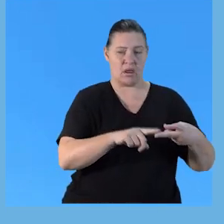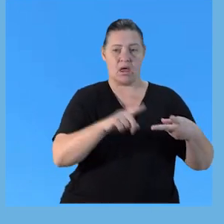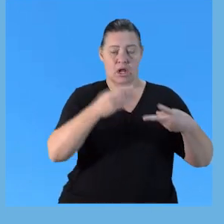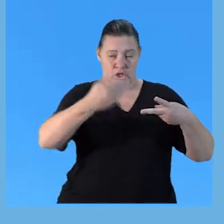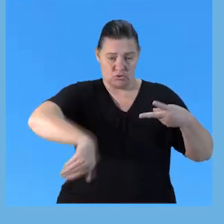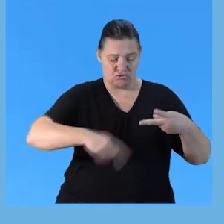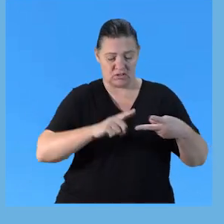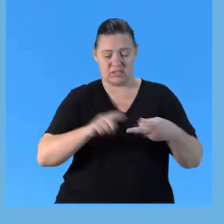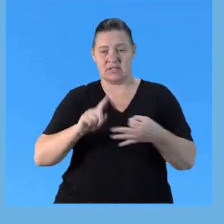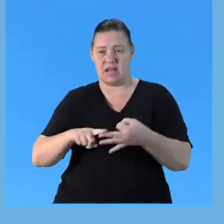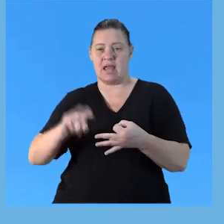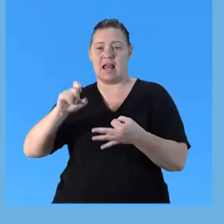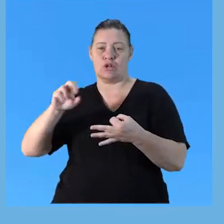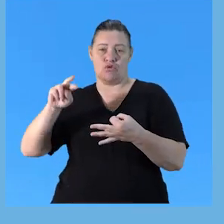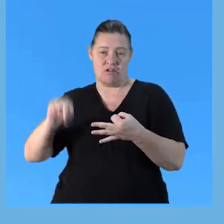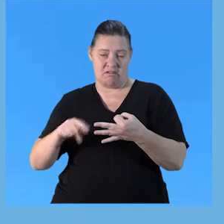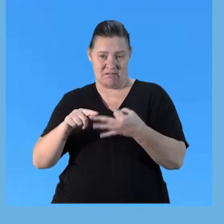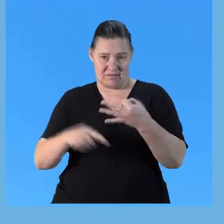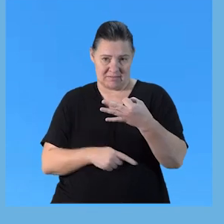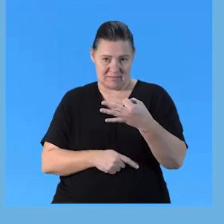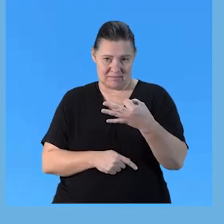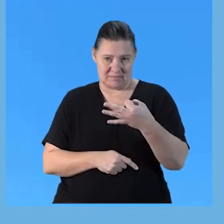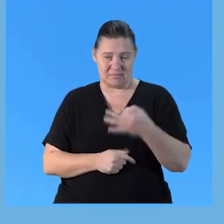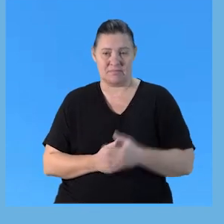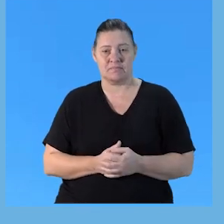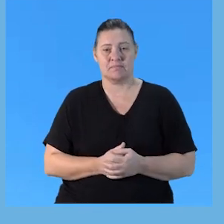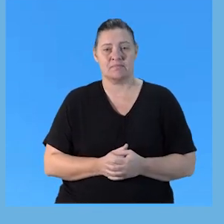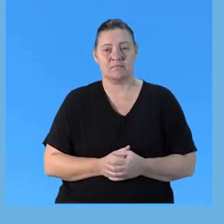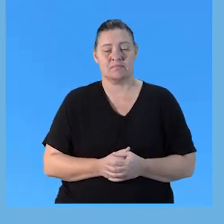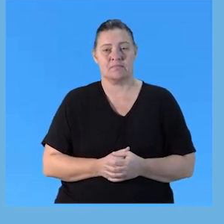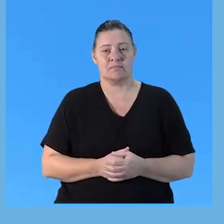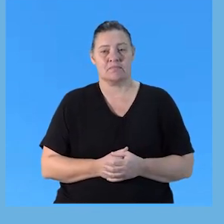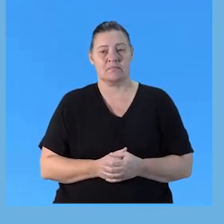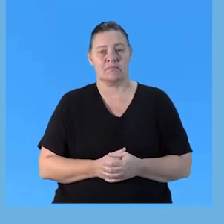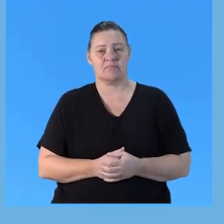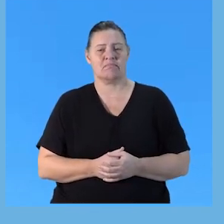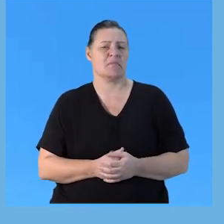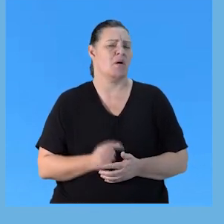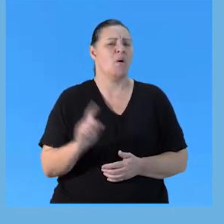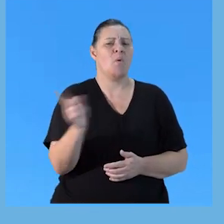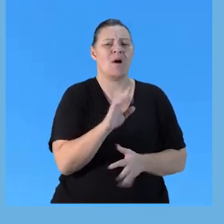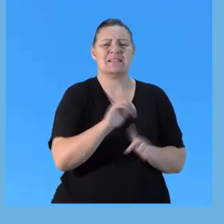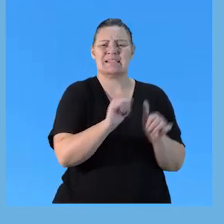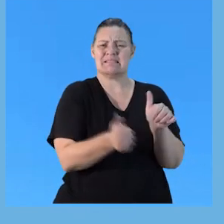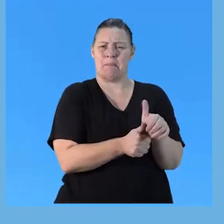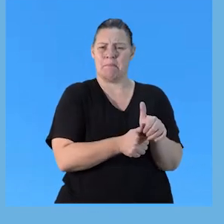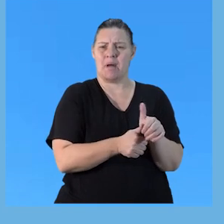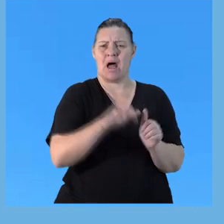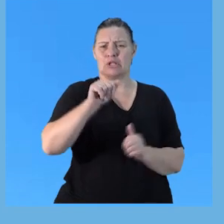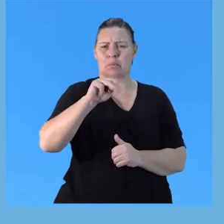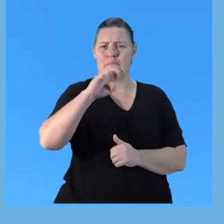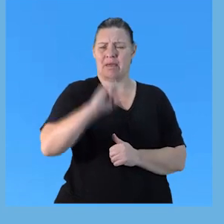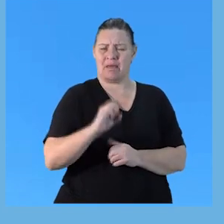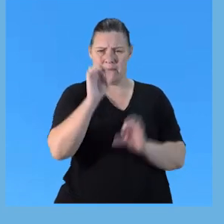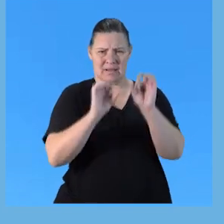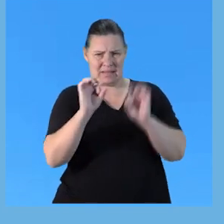seeing that we have 3 light bulbs, 2 switches, and 3 cells, or a battery consisting of 3 cells.